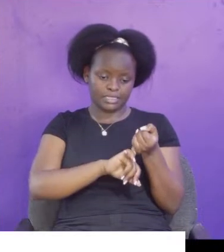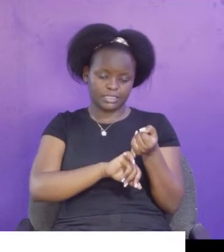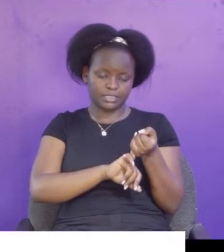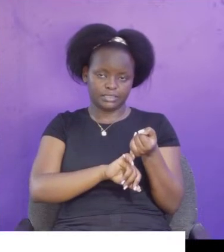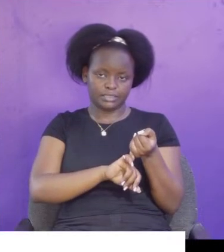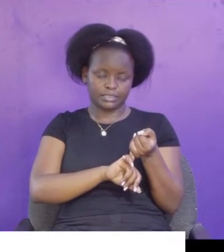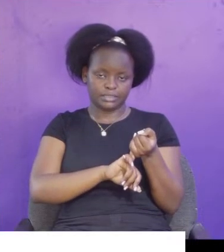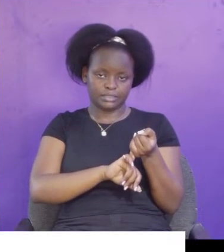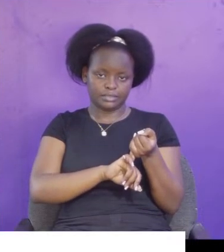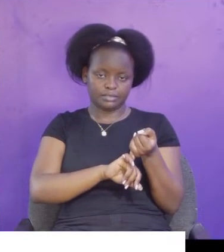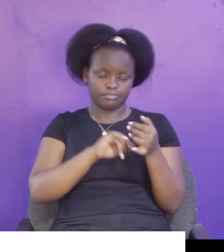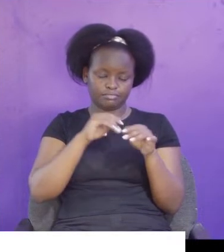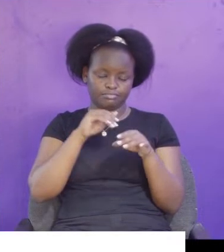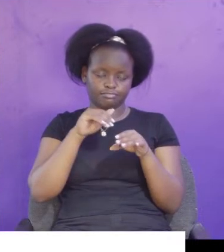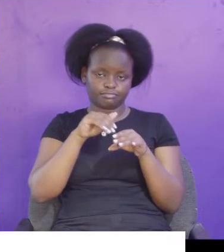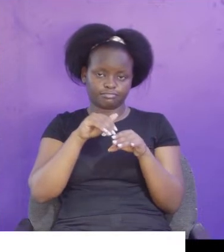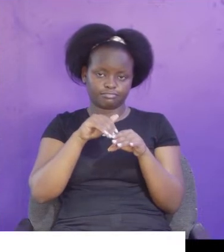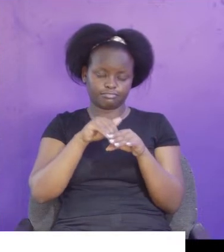in